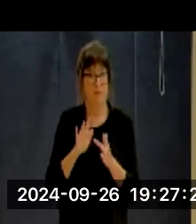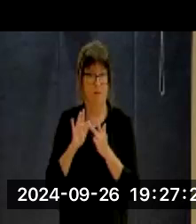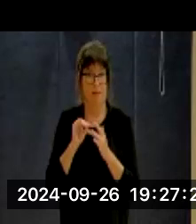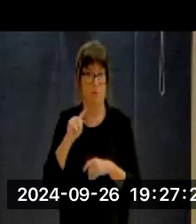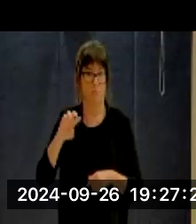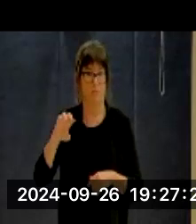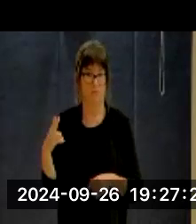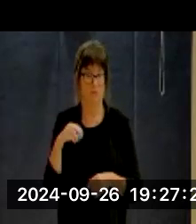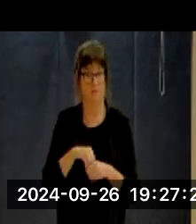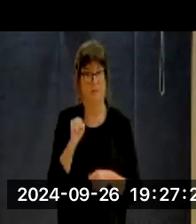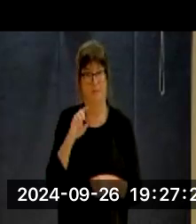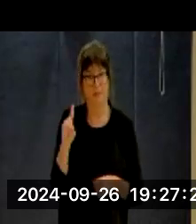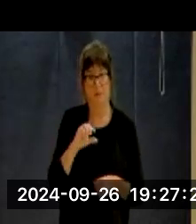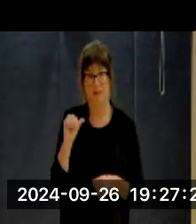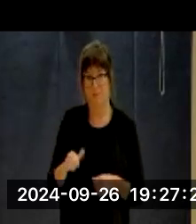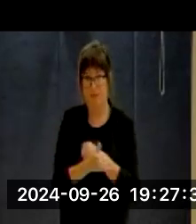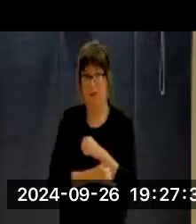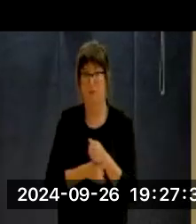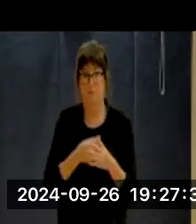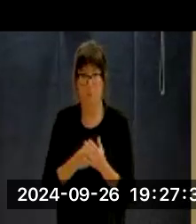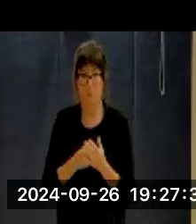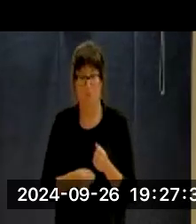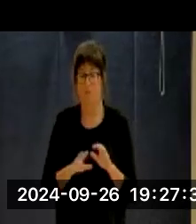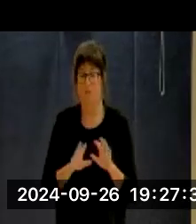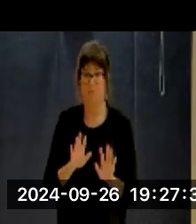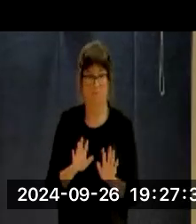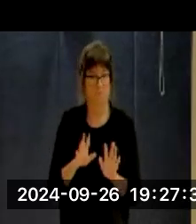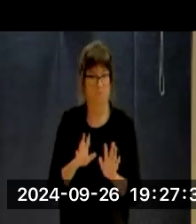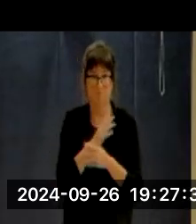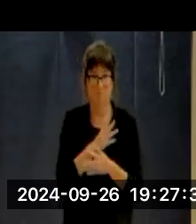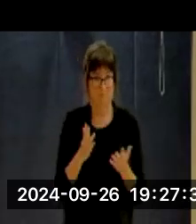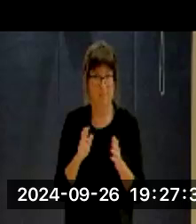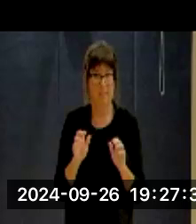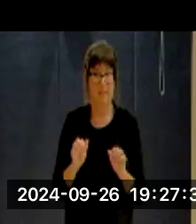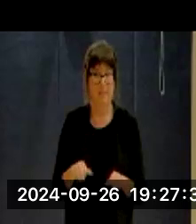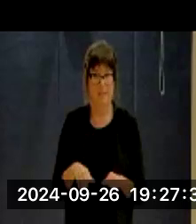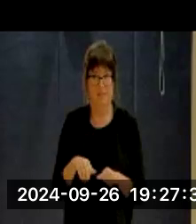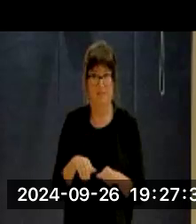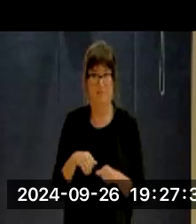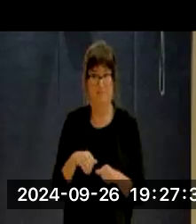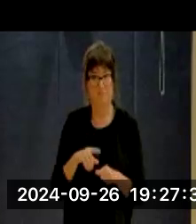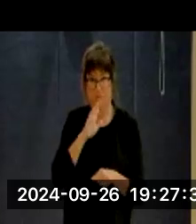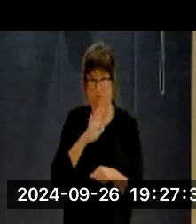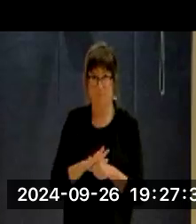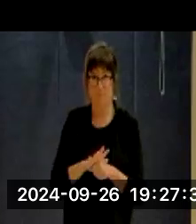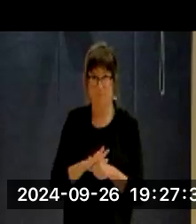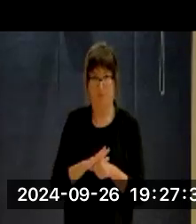Diego and Alameda County, and I can wholeheartedly assert and attest to the lack of accountability to the